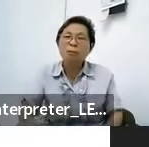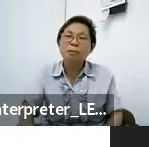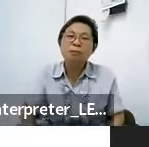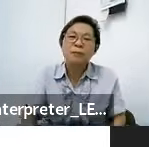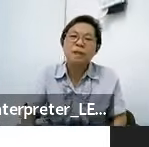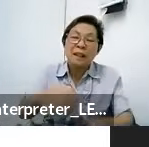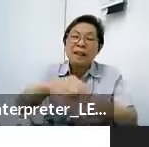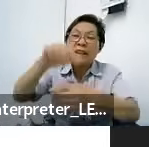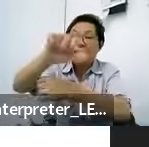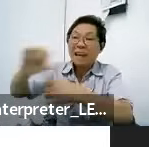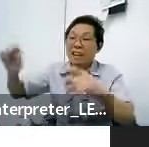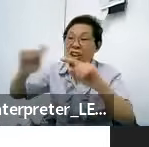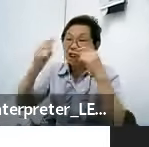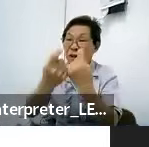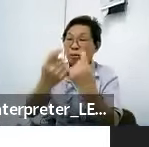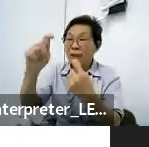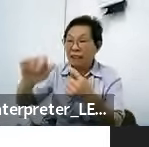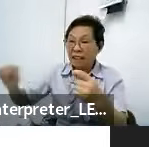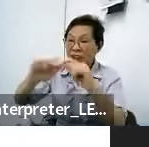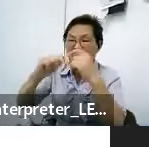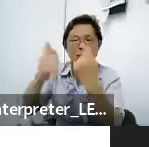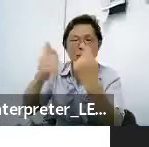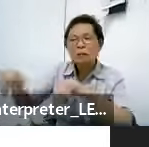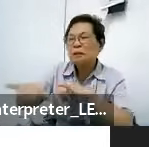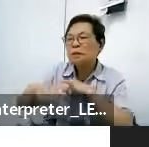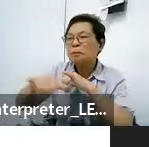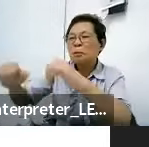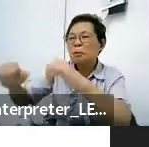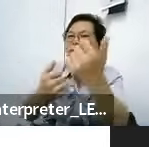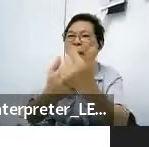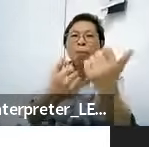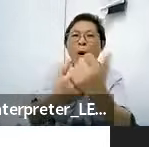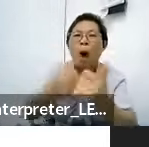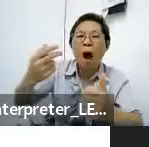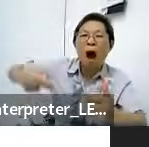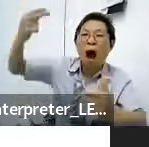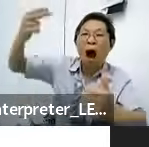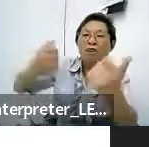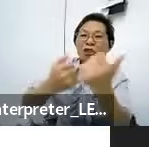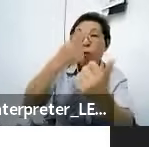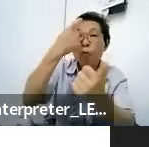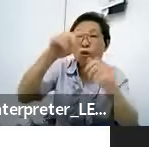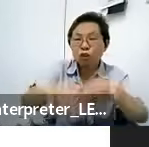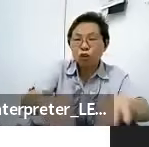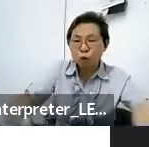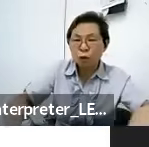Asia team, we have a very similar level of support and high level of support for children with